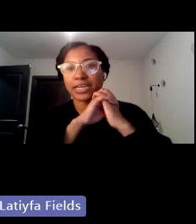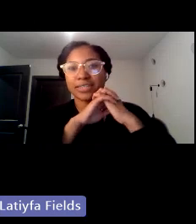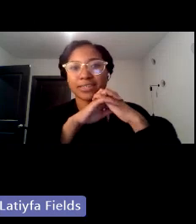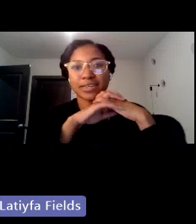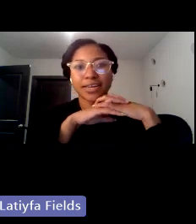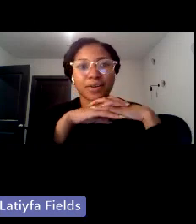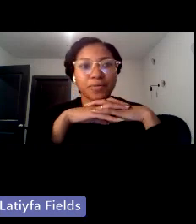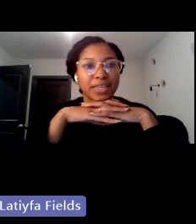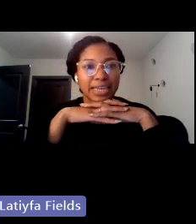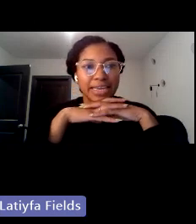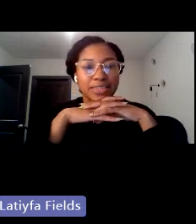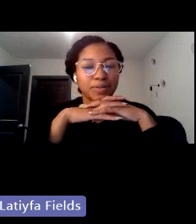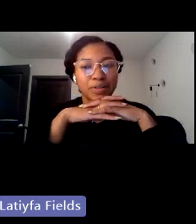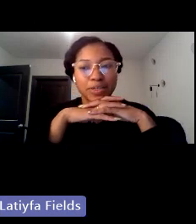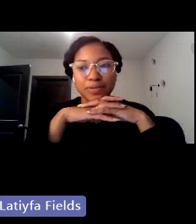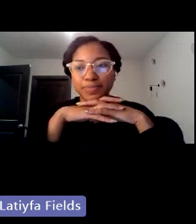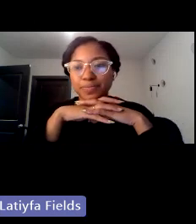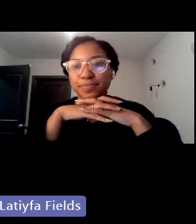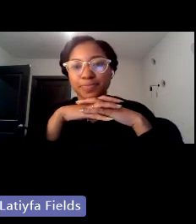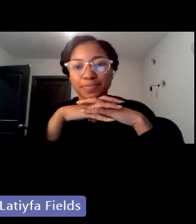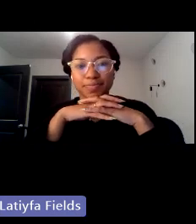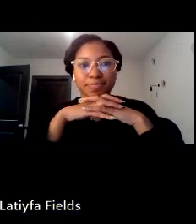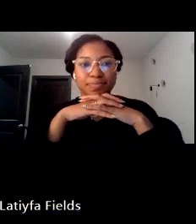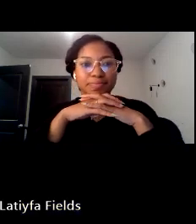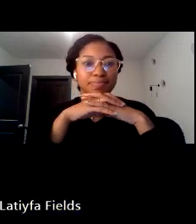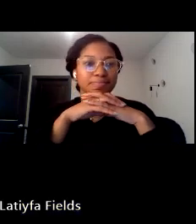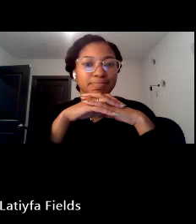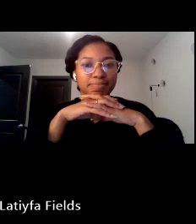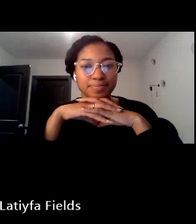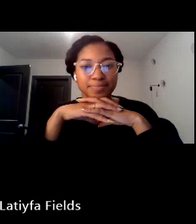fixed grant? Relay, do you all know?